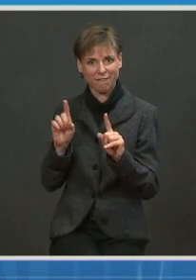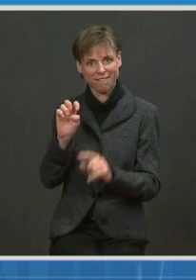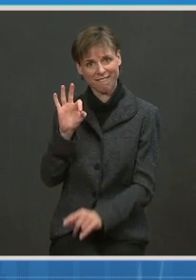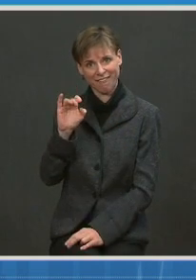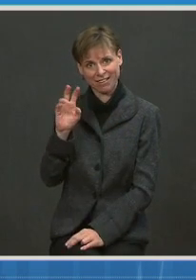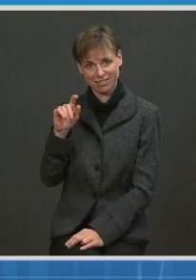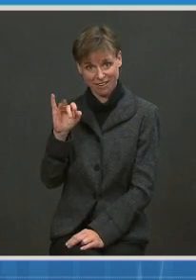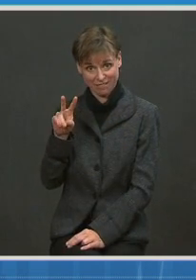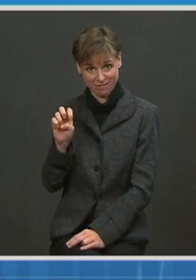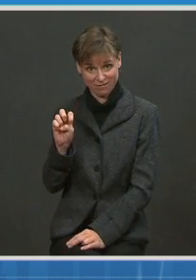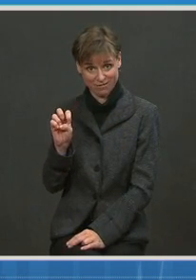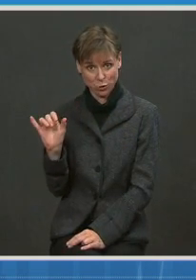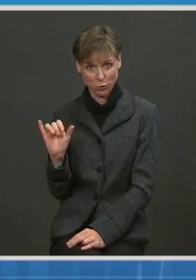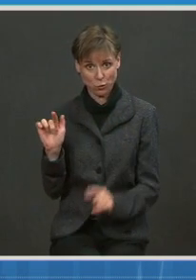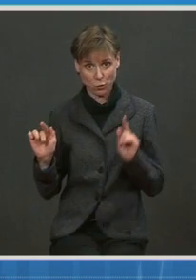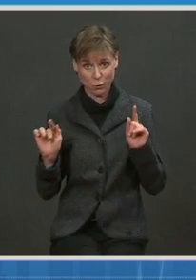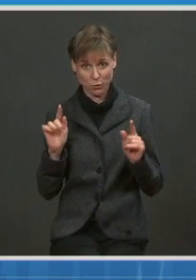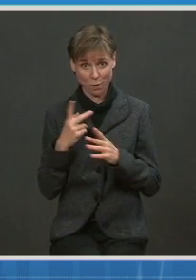All right, why don't we take questions?